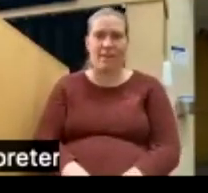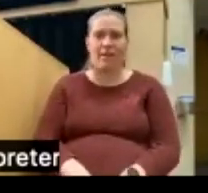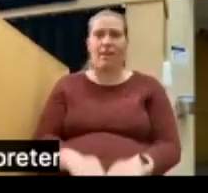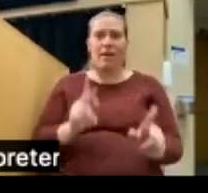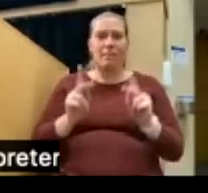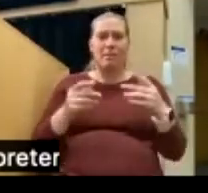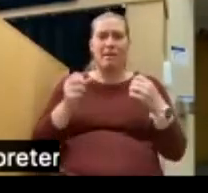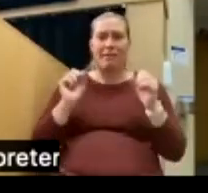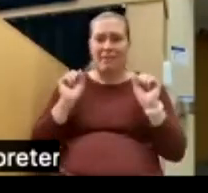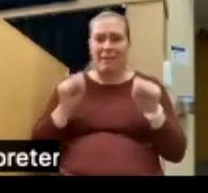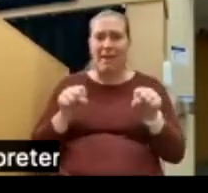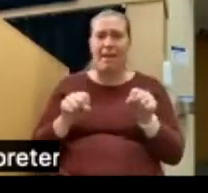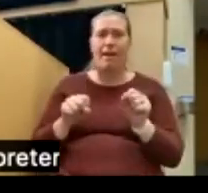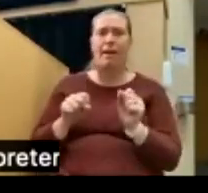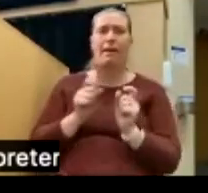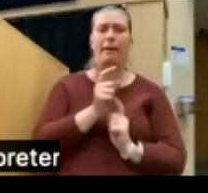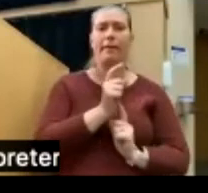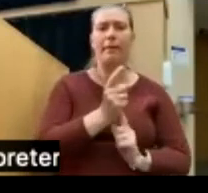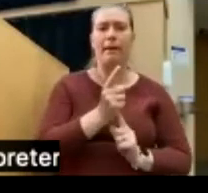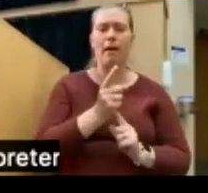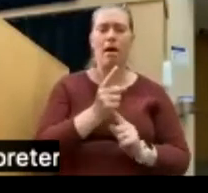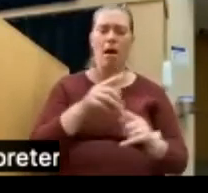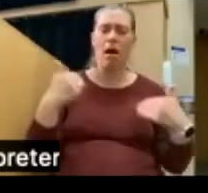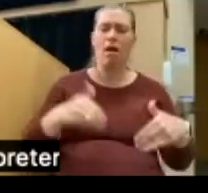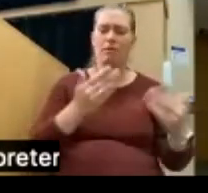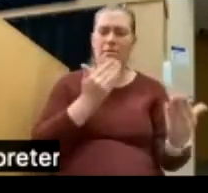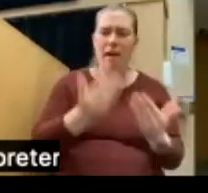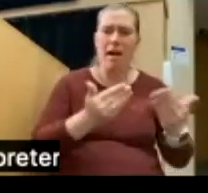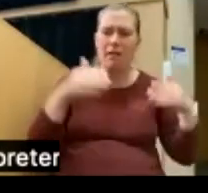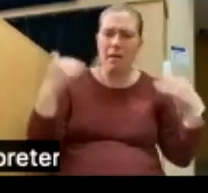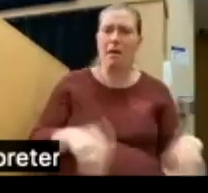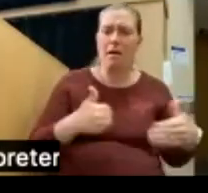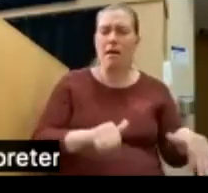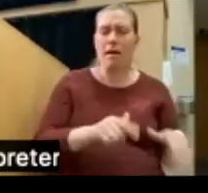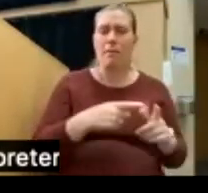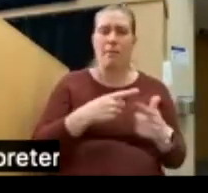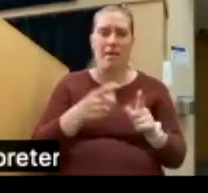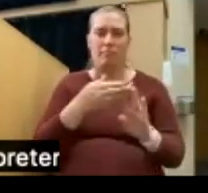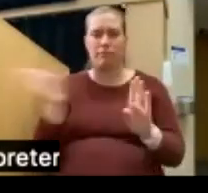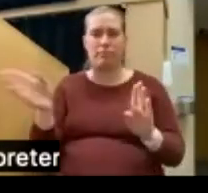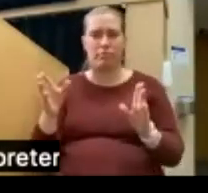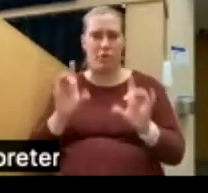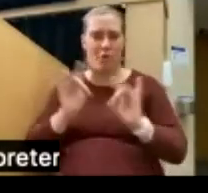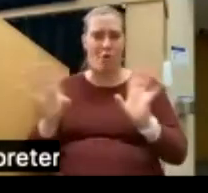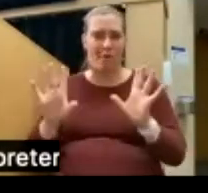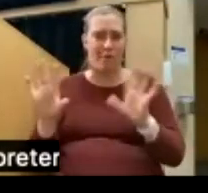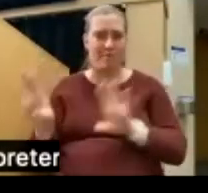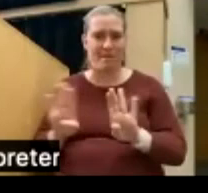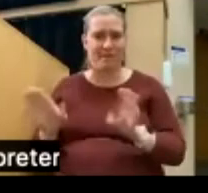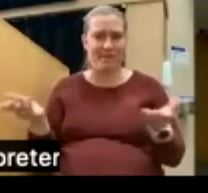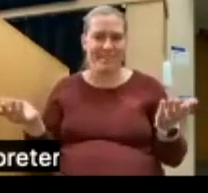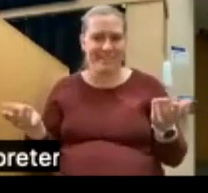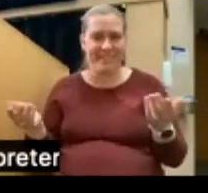incredible kindness and still do horrible things. So, you know, we have to just realize this is, again, it's not